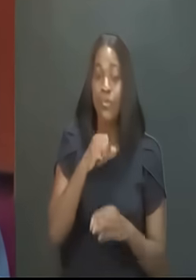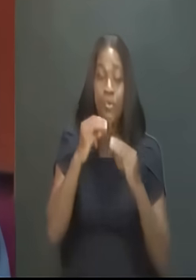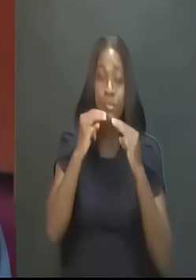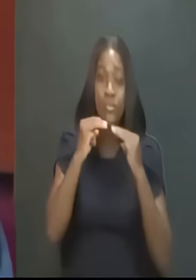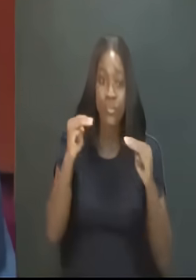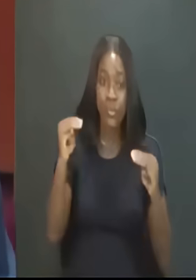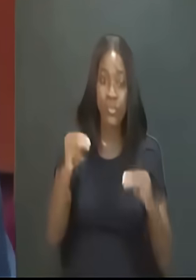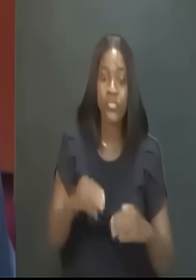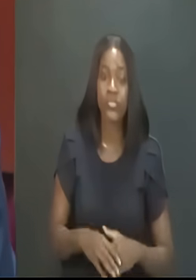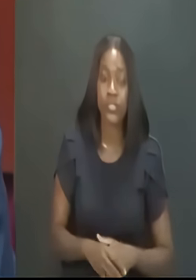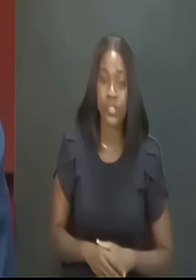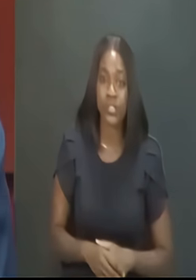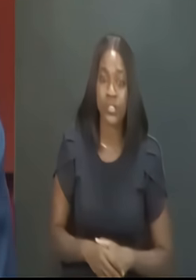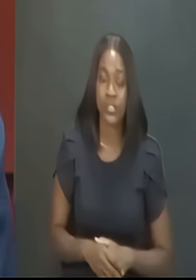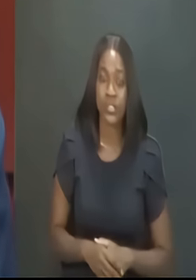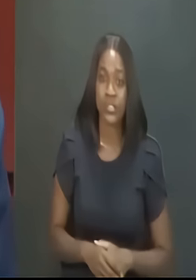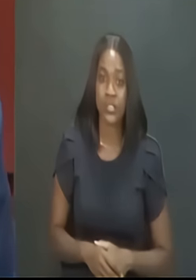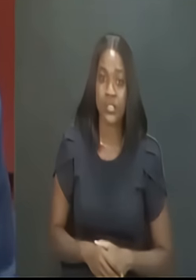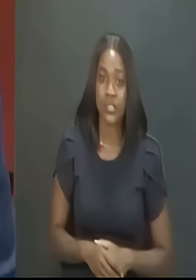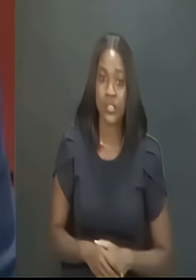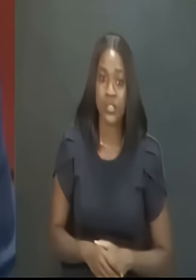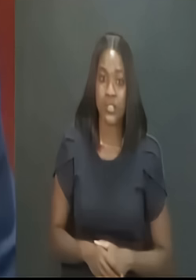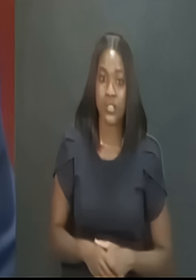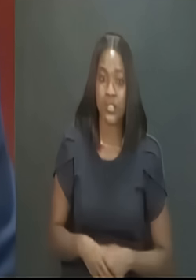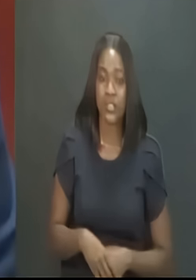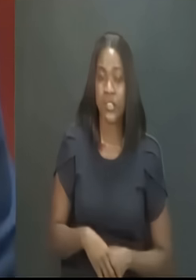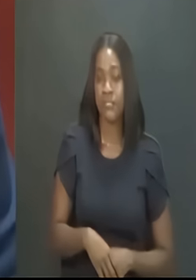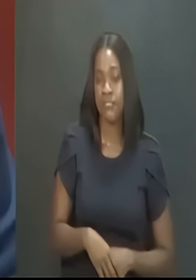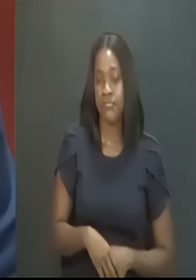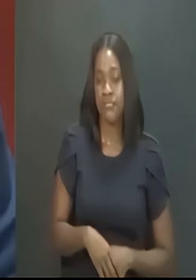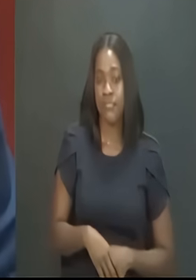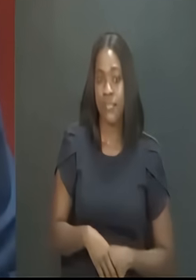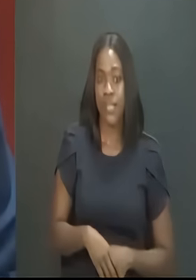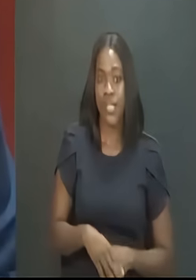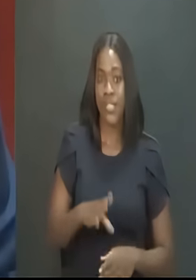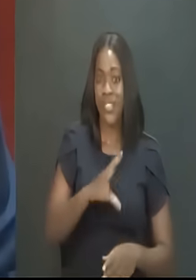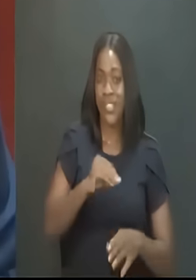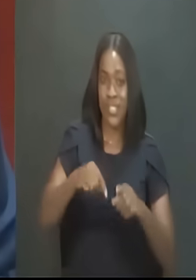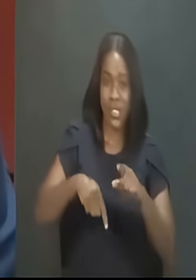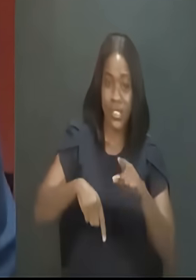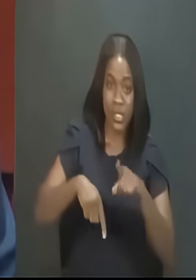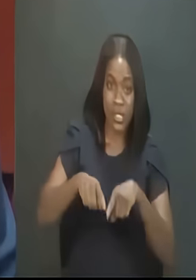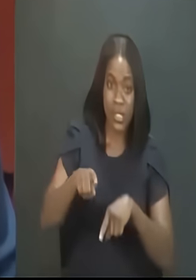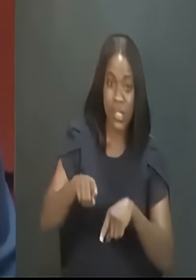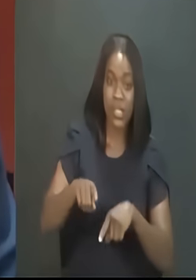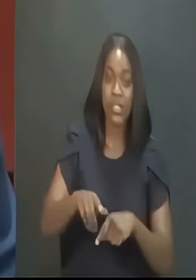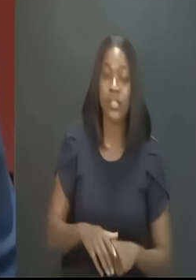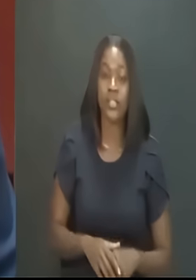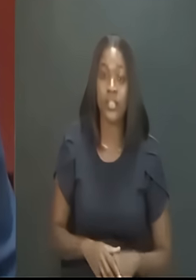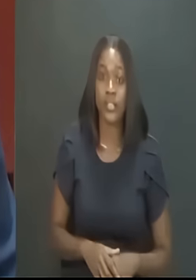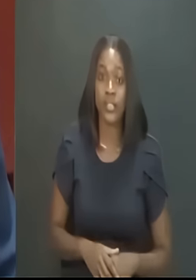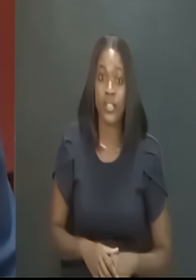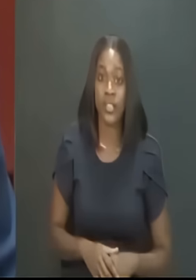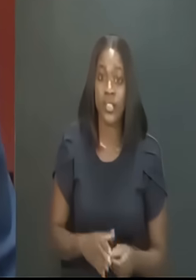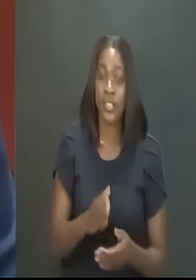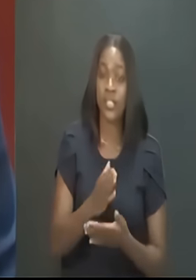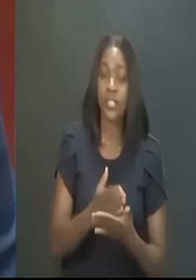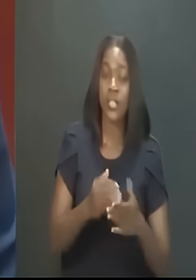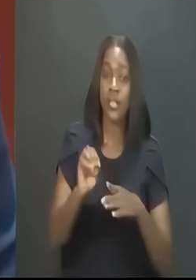and the issue of the dismissals of some employees of some